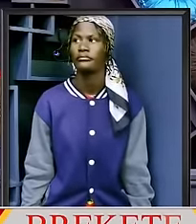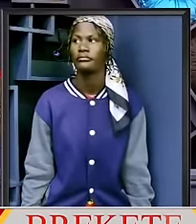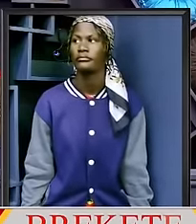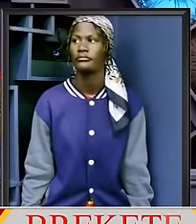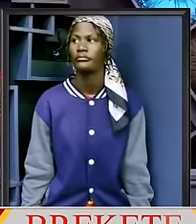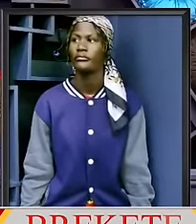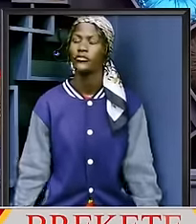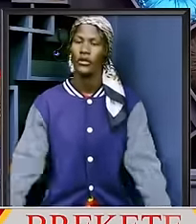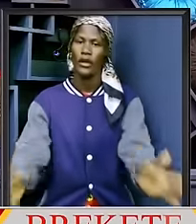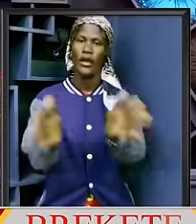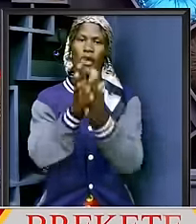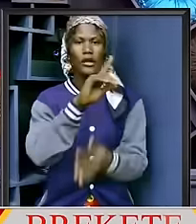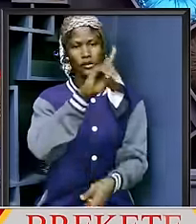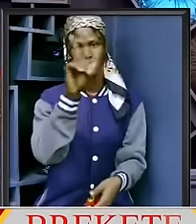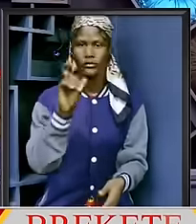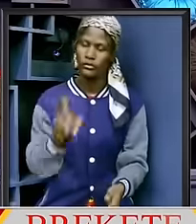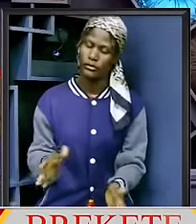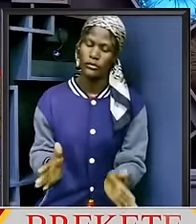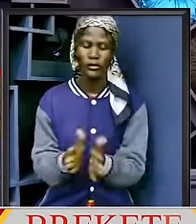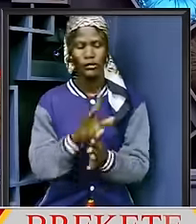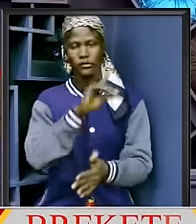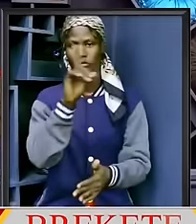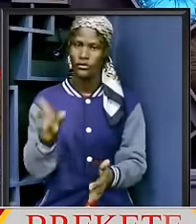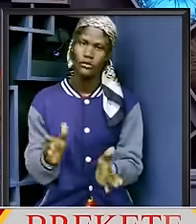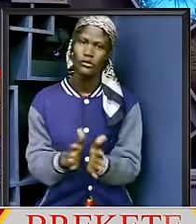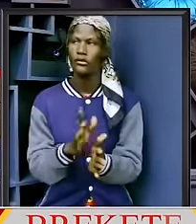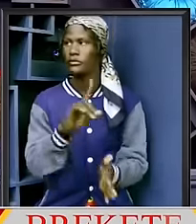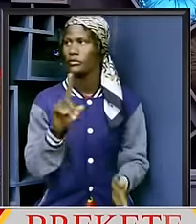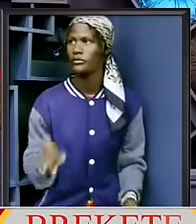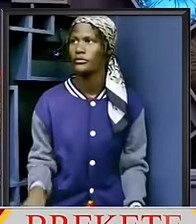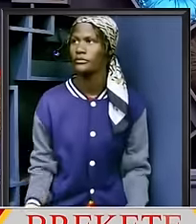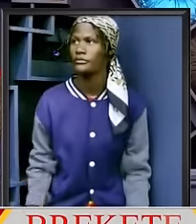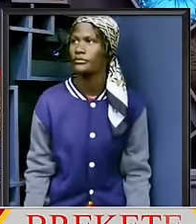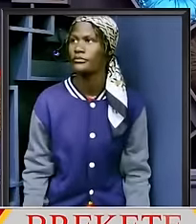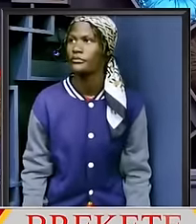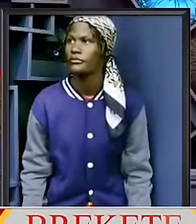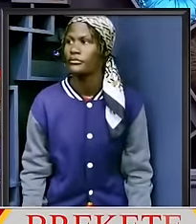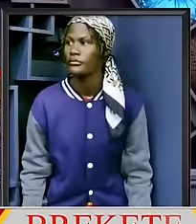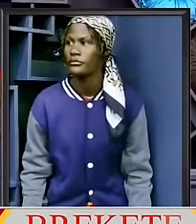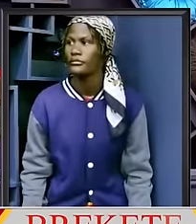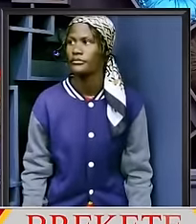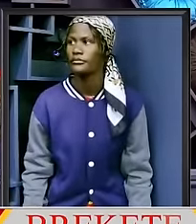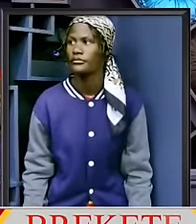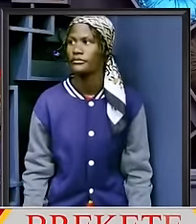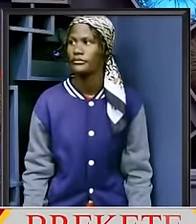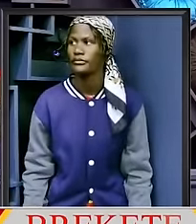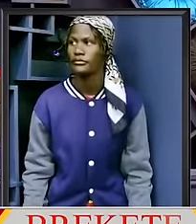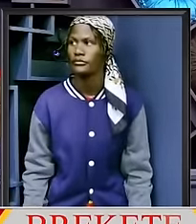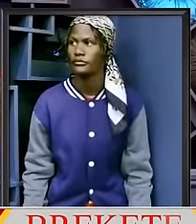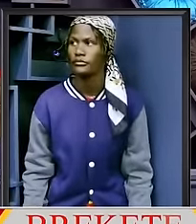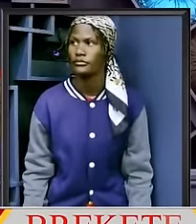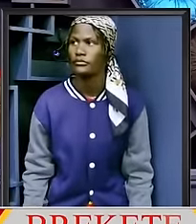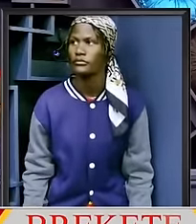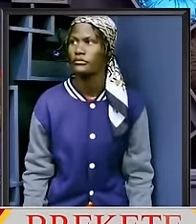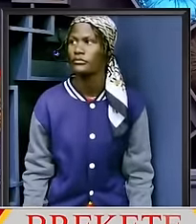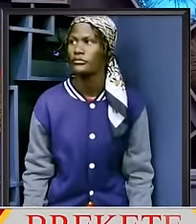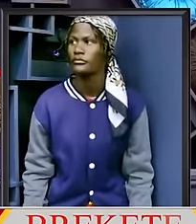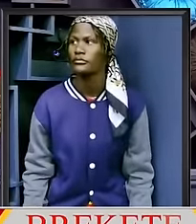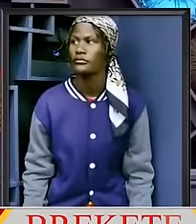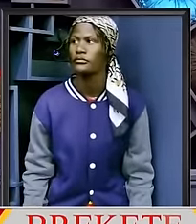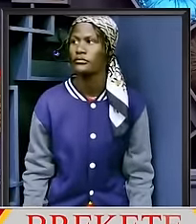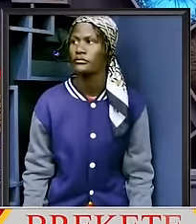Therefore, ask her question. She too for ask them question. Then you say, okay, on the account, by your